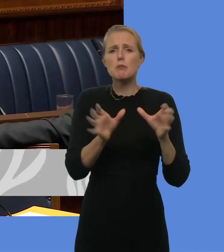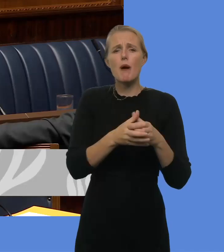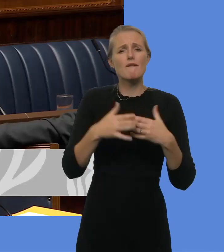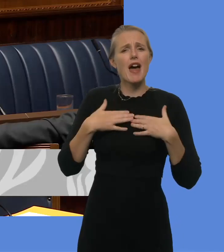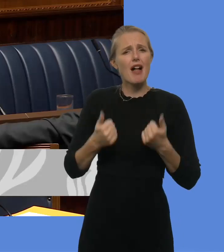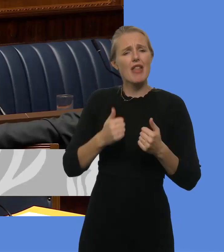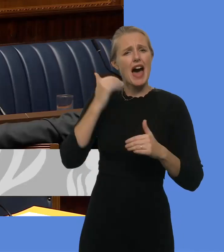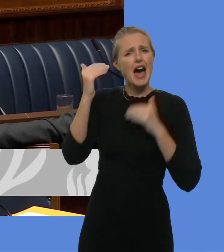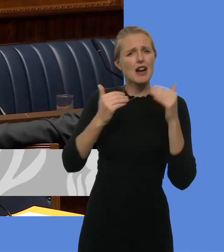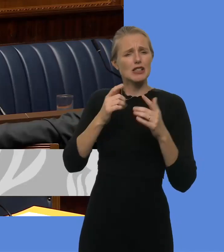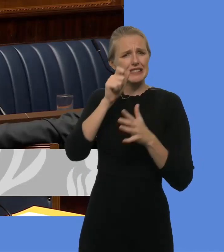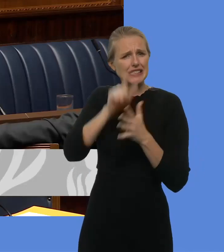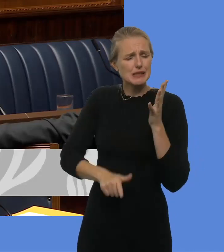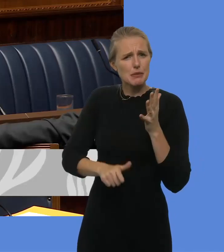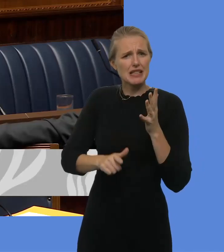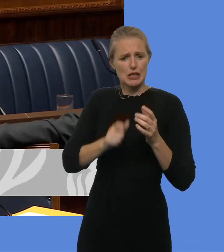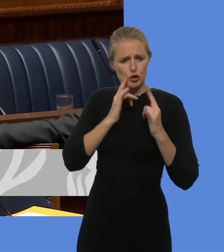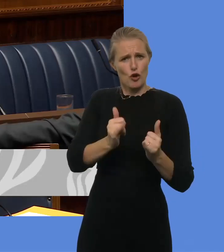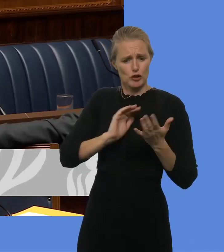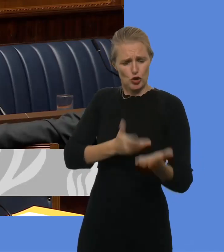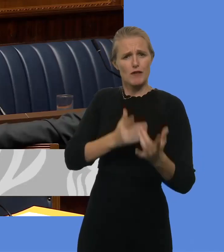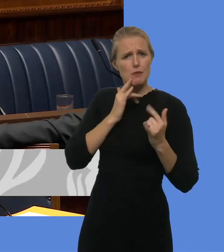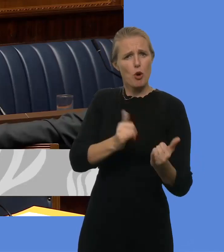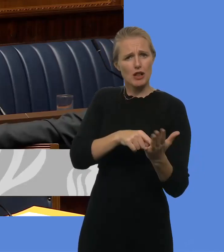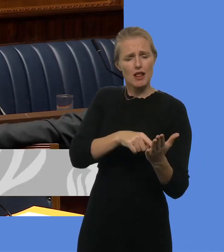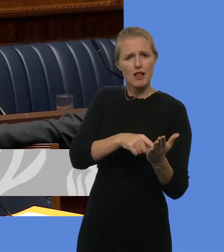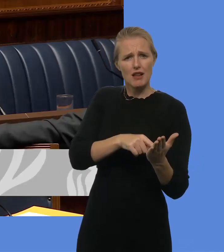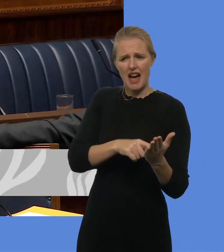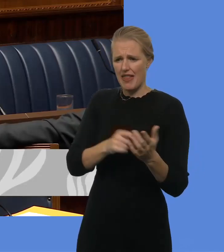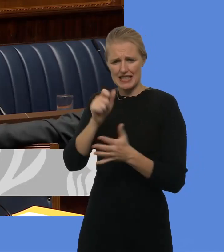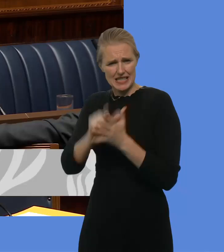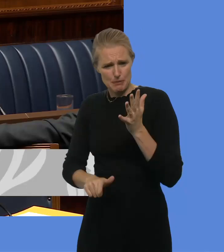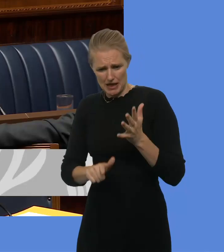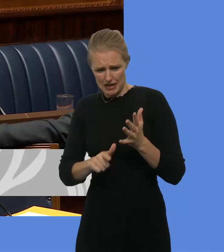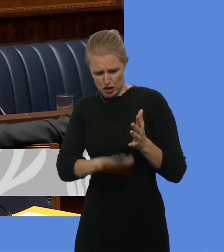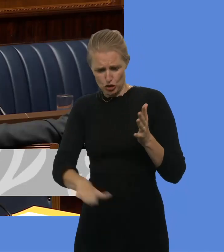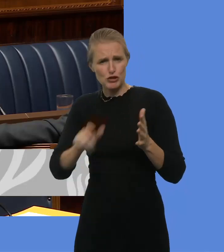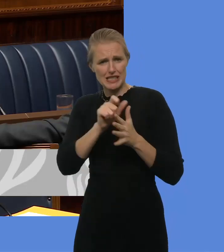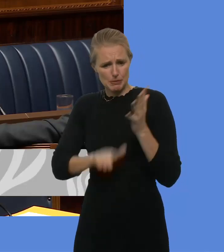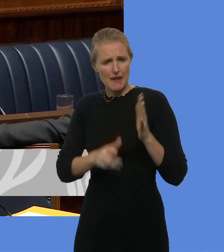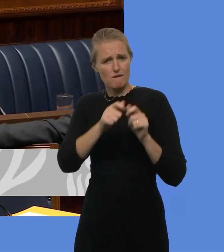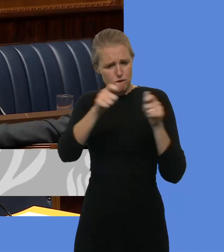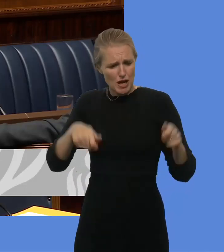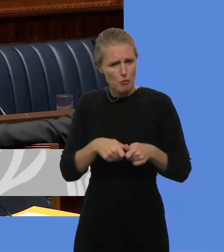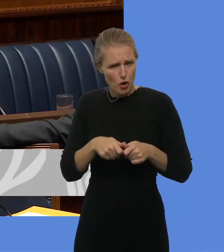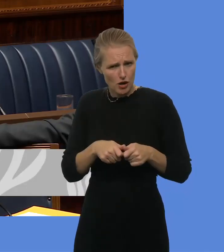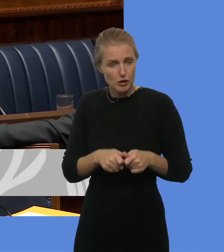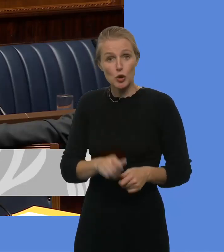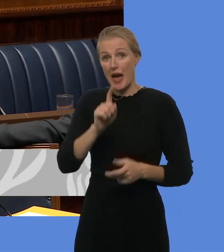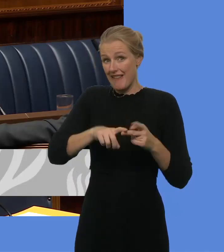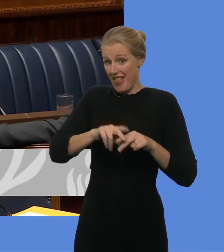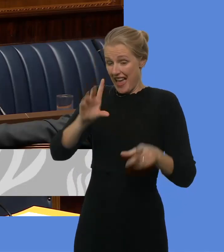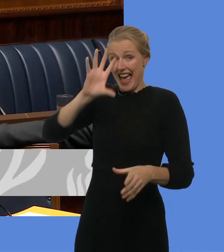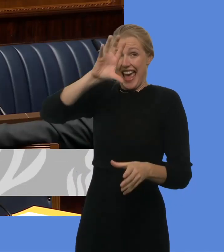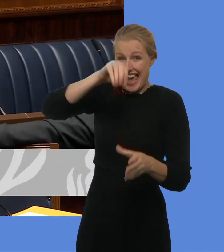Disability Service model and the Children with Disabilities framework. If Health has established a Children's Services reform process